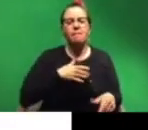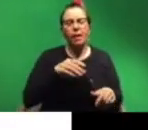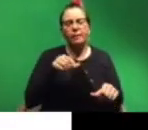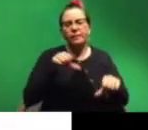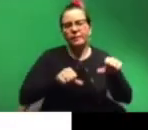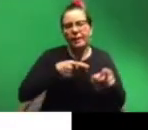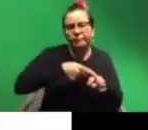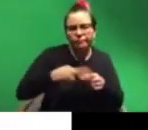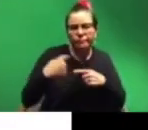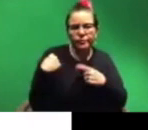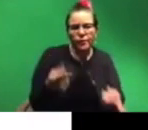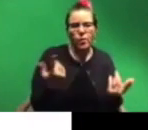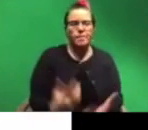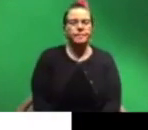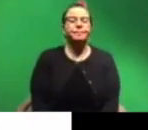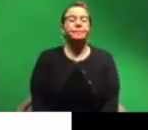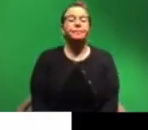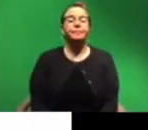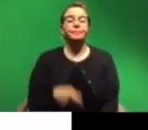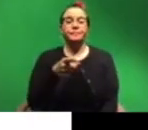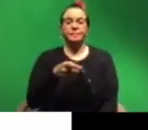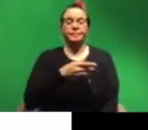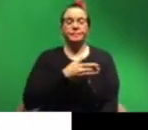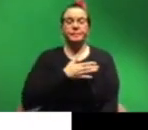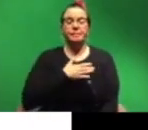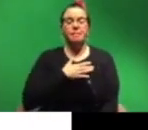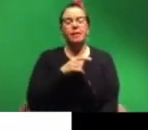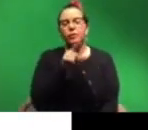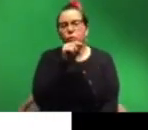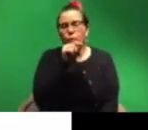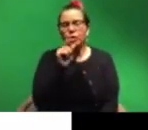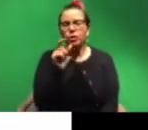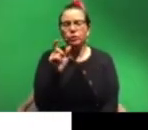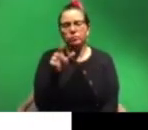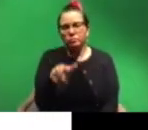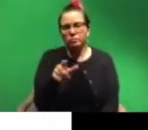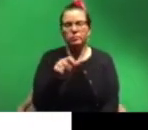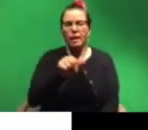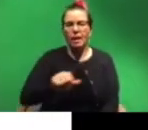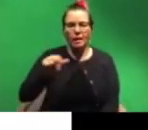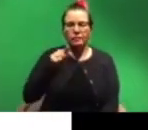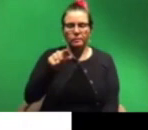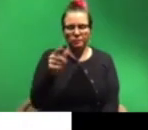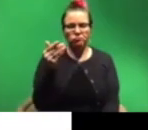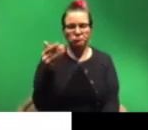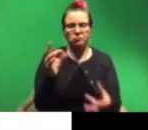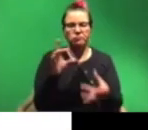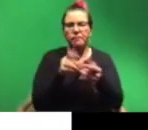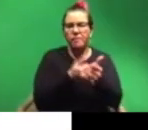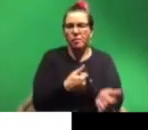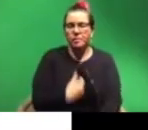far. These are my my Twitter handle. If anyone wants to get hold of me, hit me up on that, not a problem.